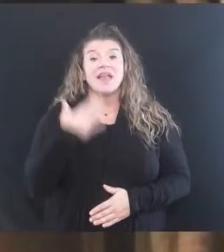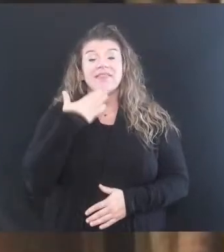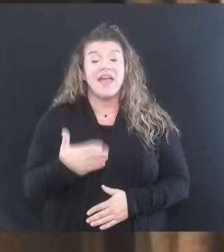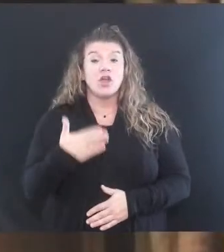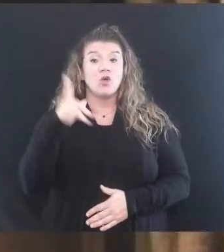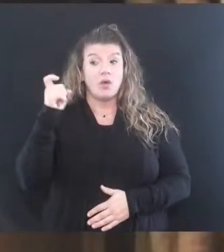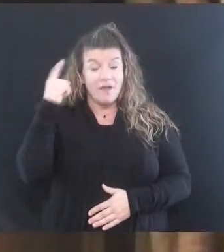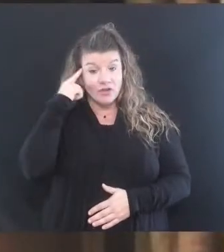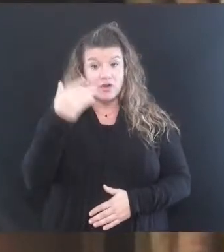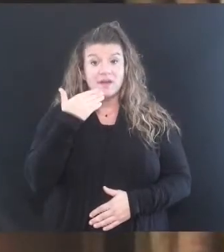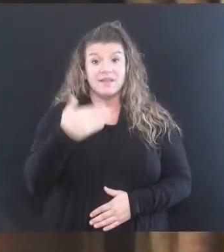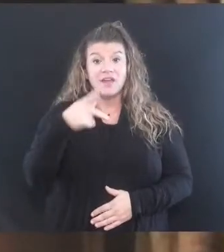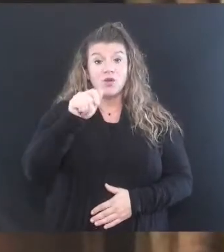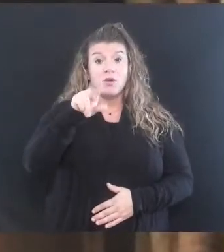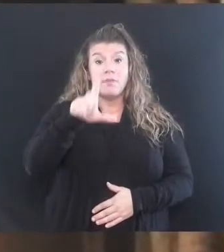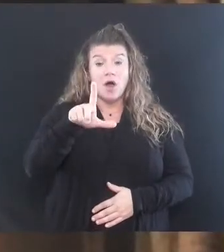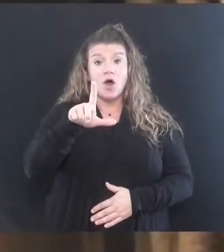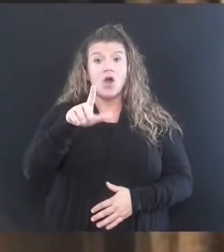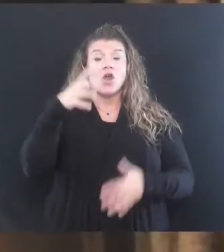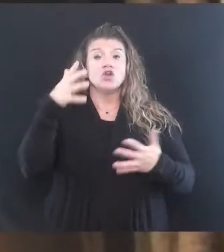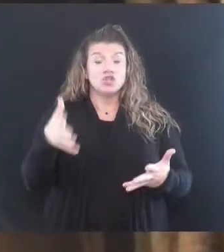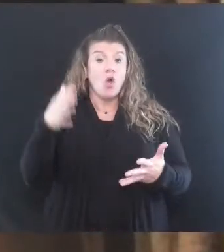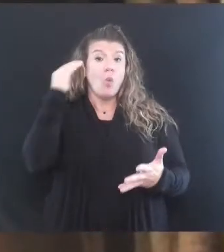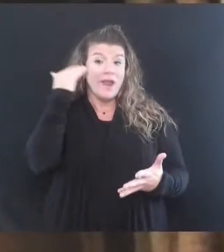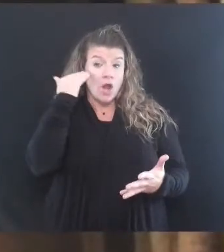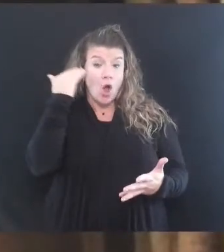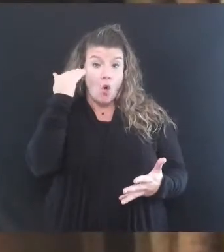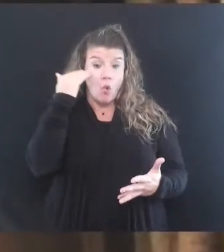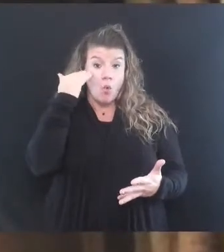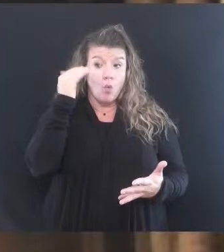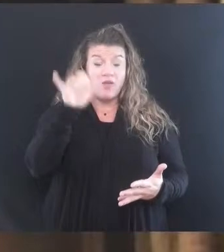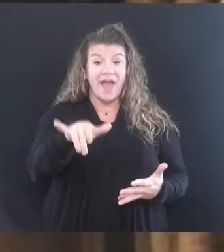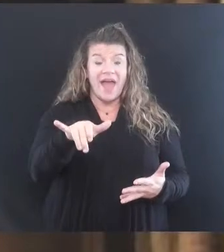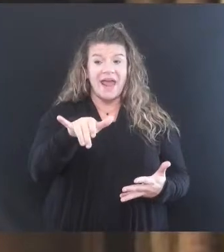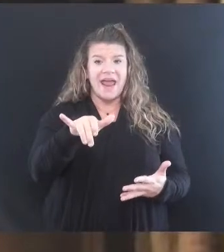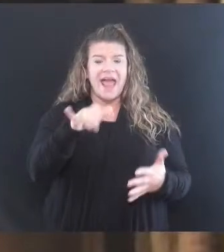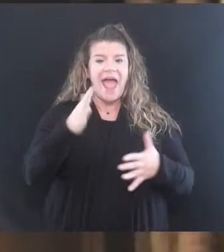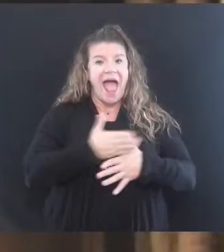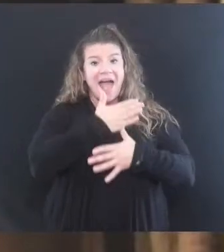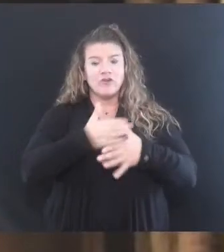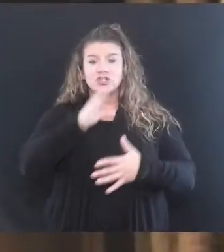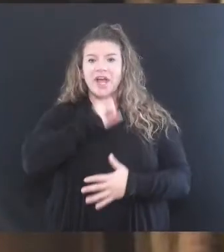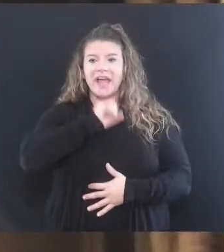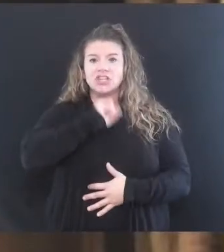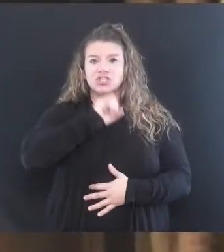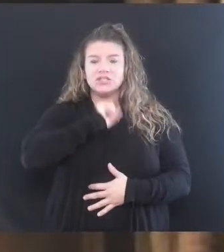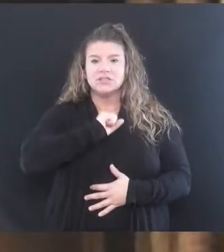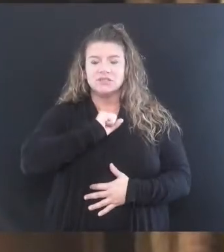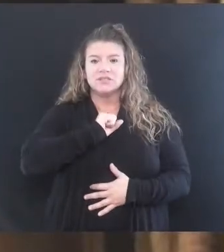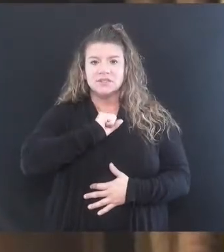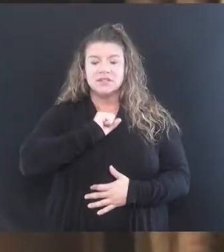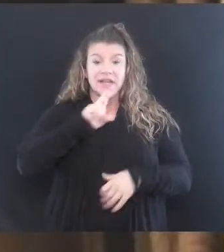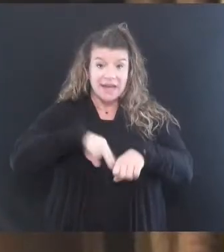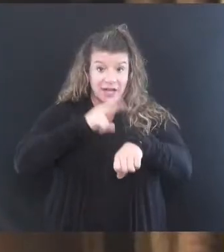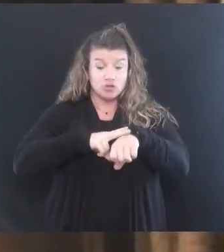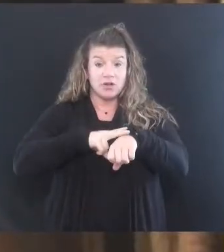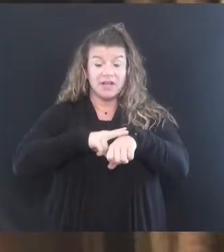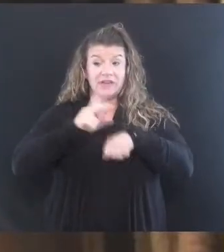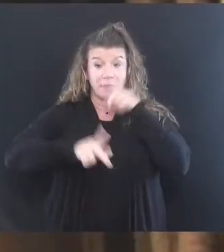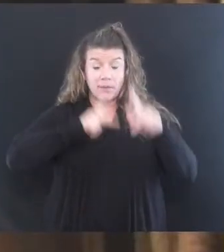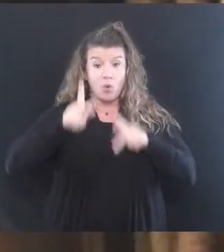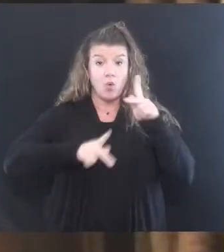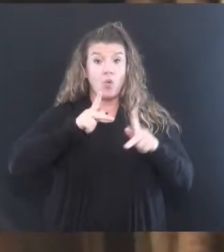you, Paul. So we do know that average age, median age nationally of